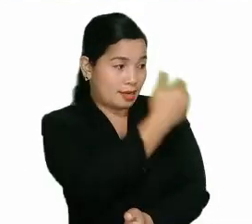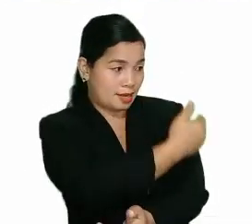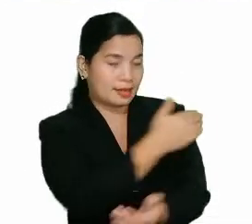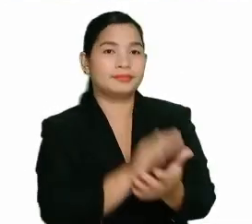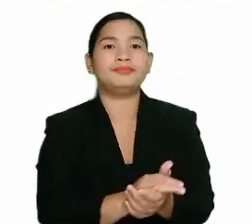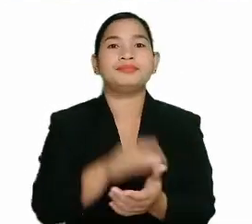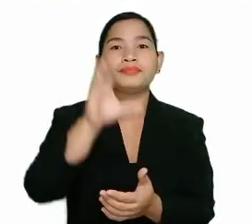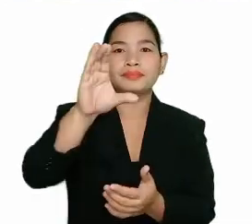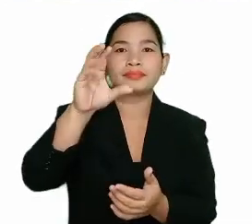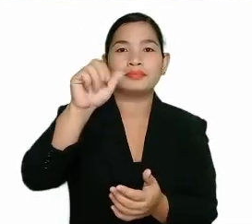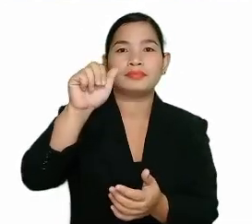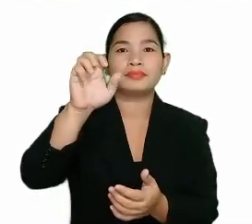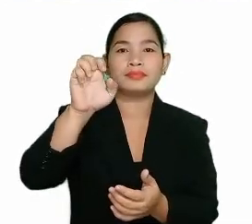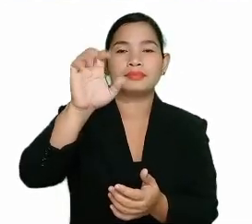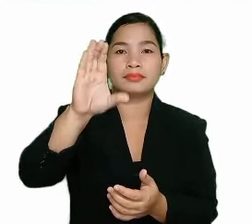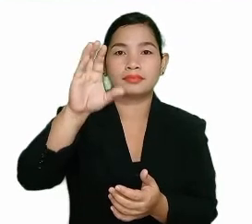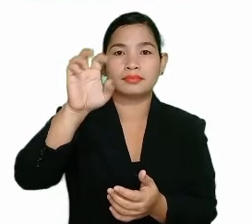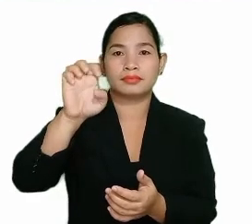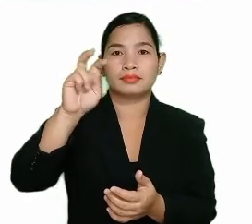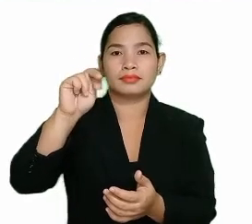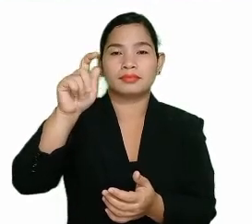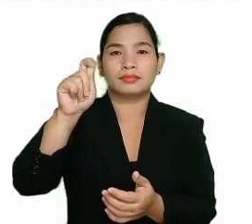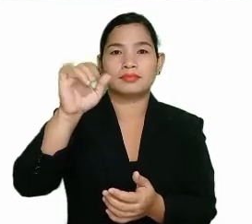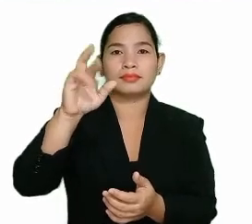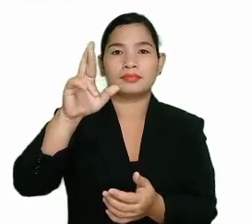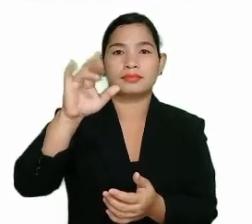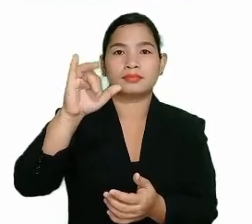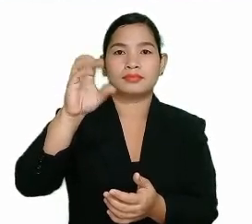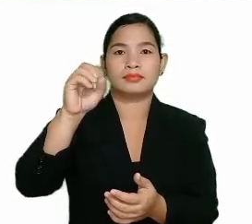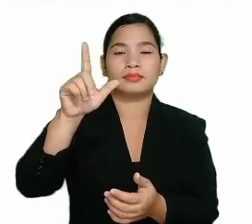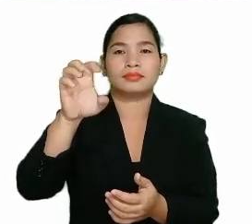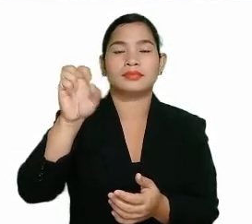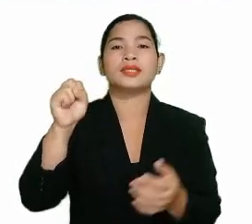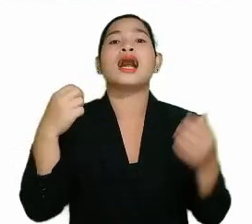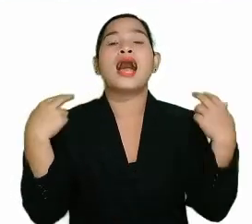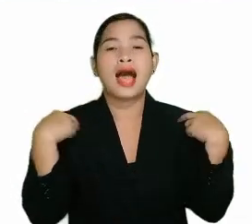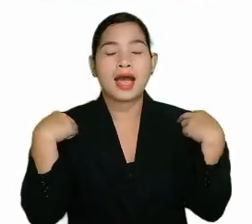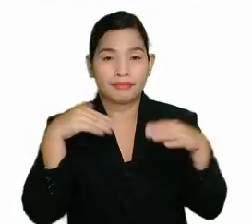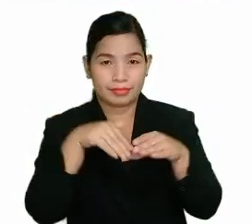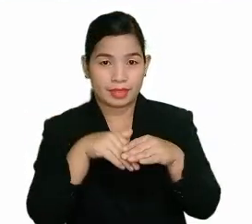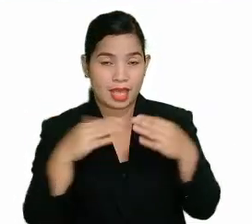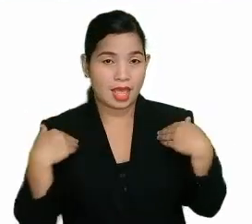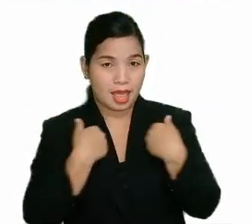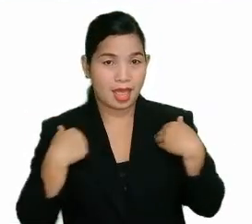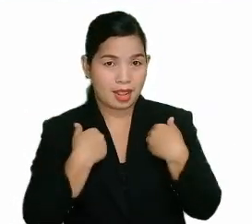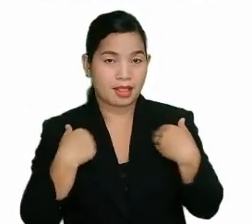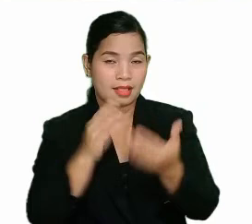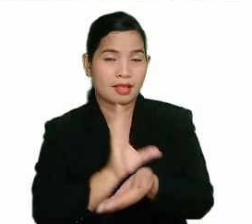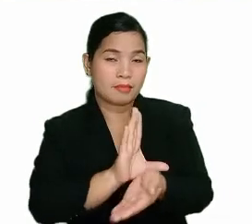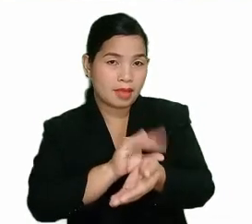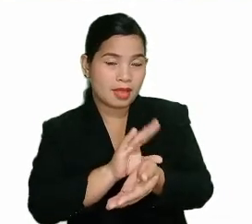Centrioles. The centrioles can only be found in animal cells and is vital during cell